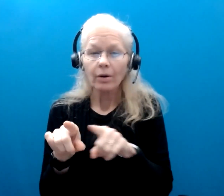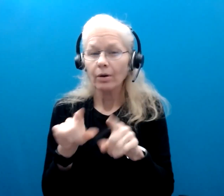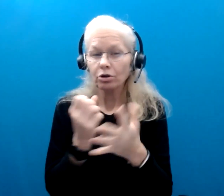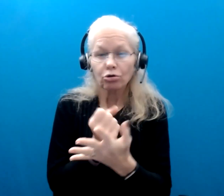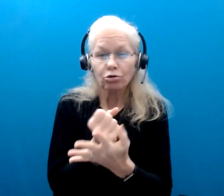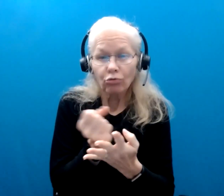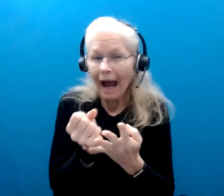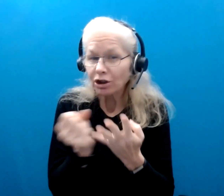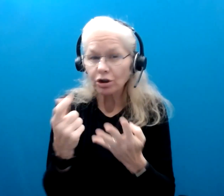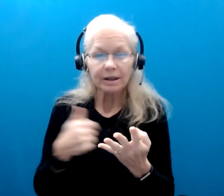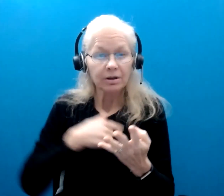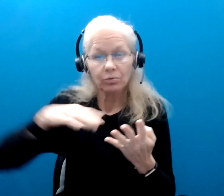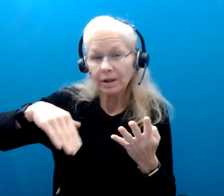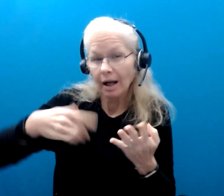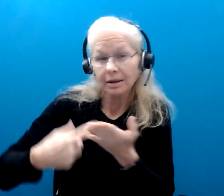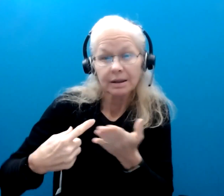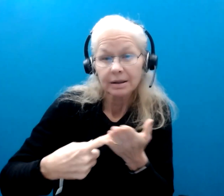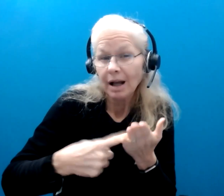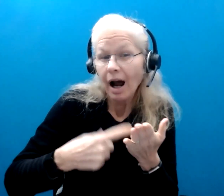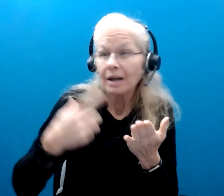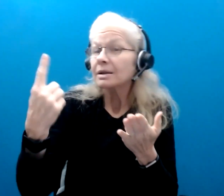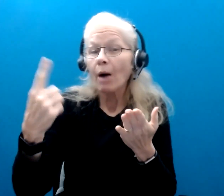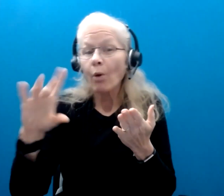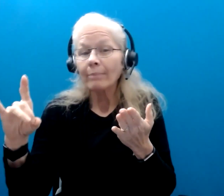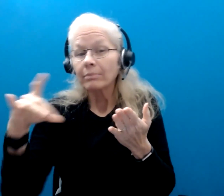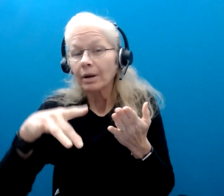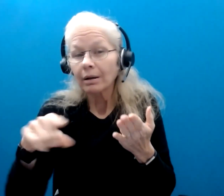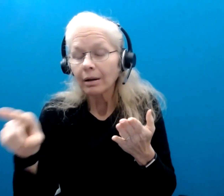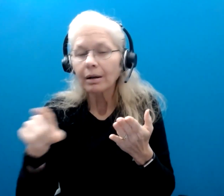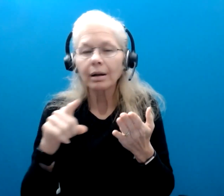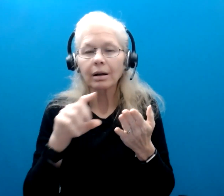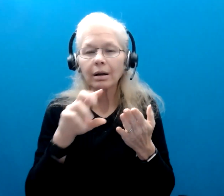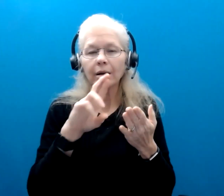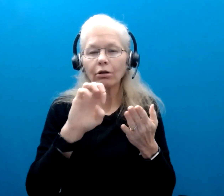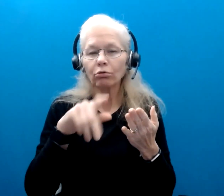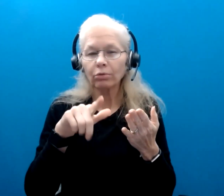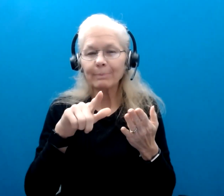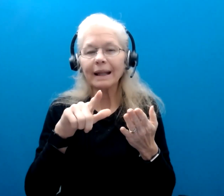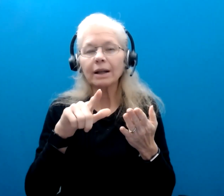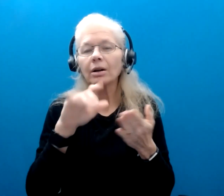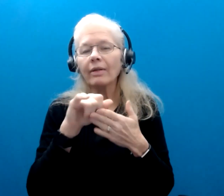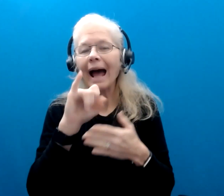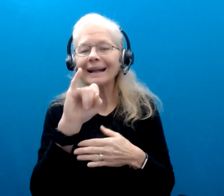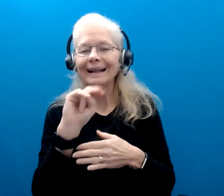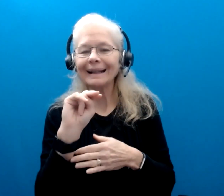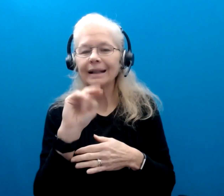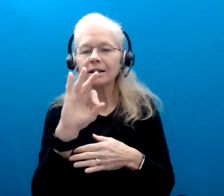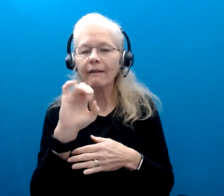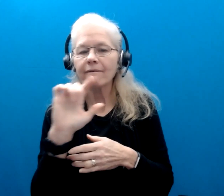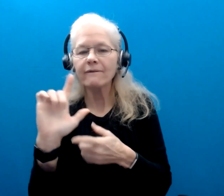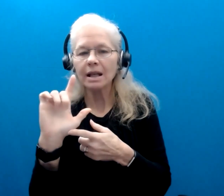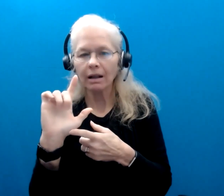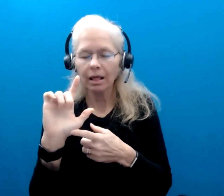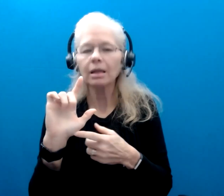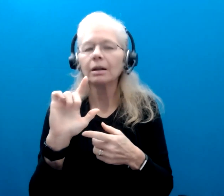There was mention of the repealed infill ordinance and needing to take another look at that and figure